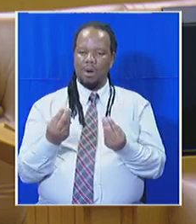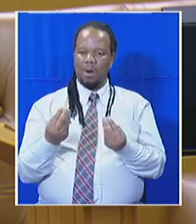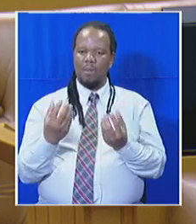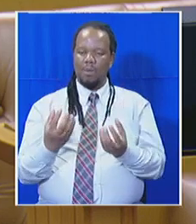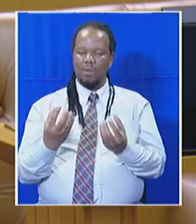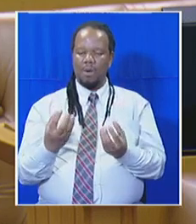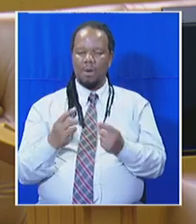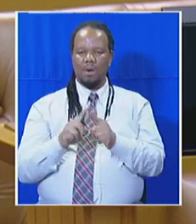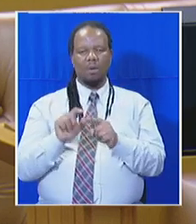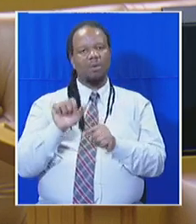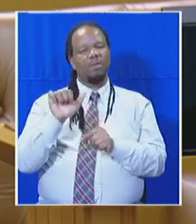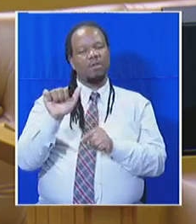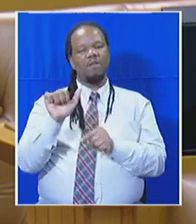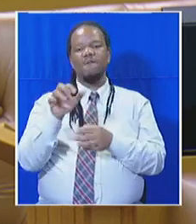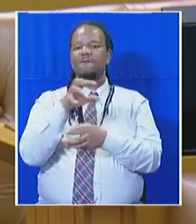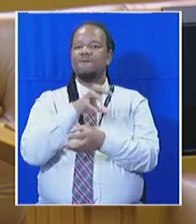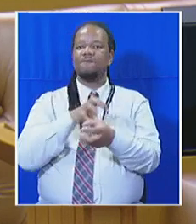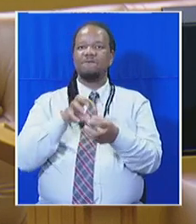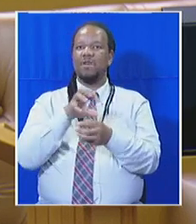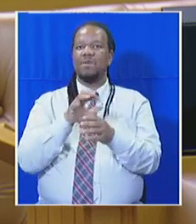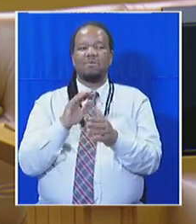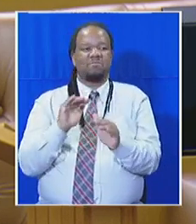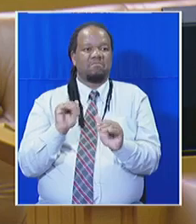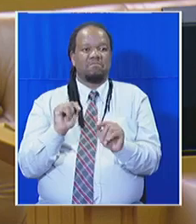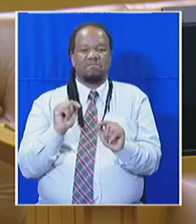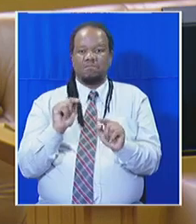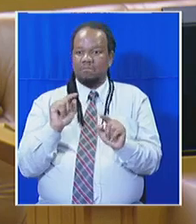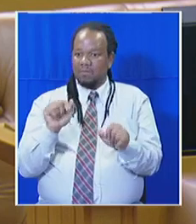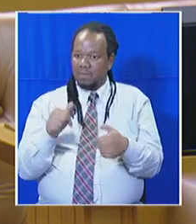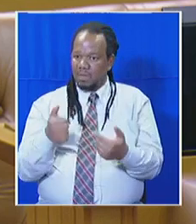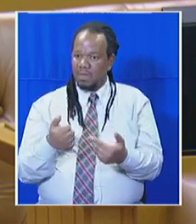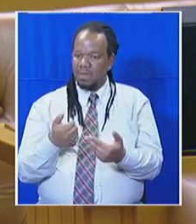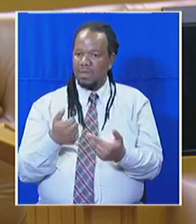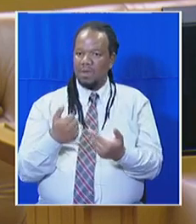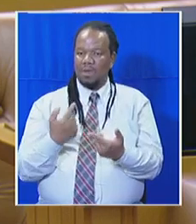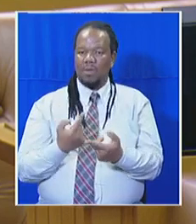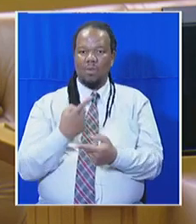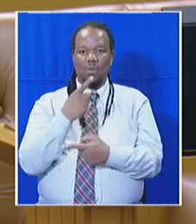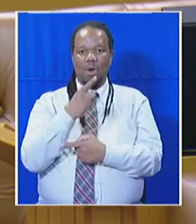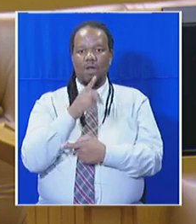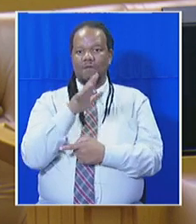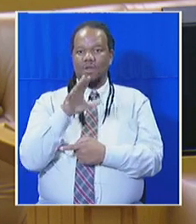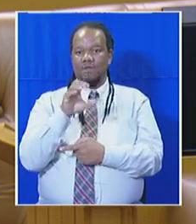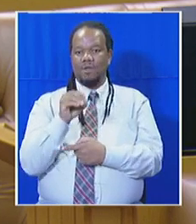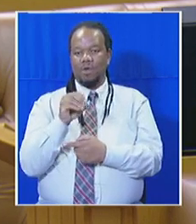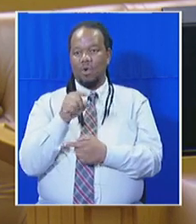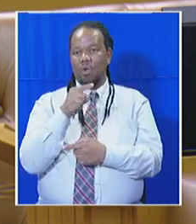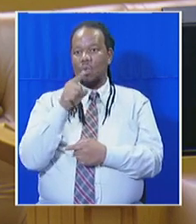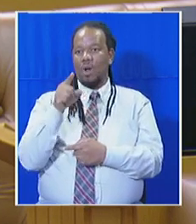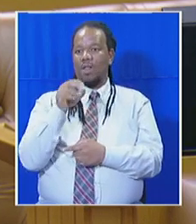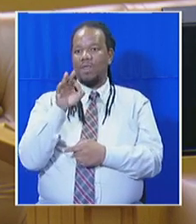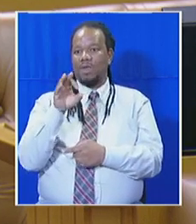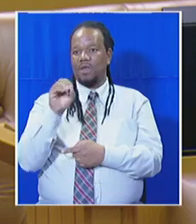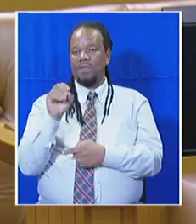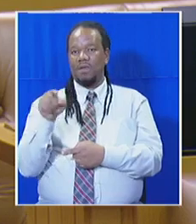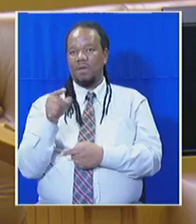families that could not actually reach either 150 or 130, do you still